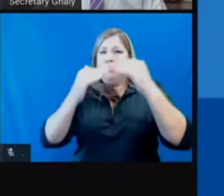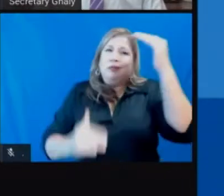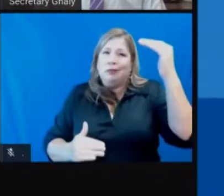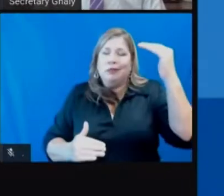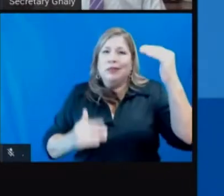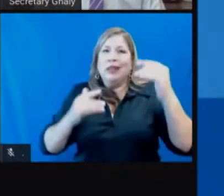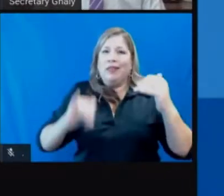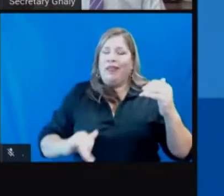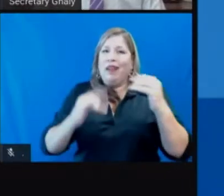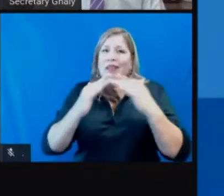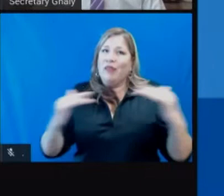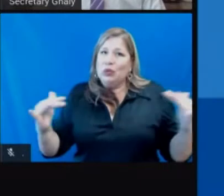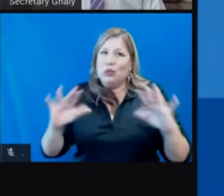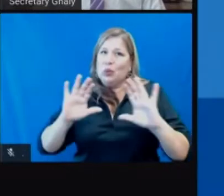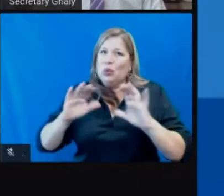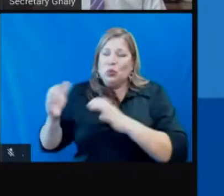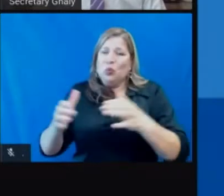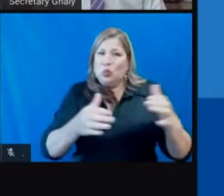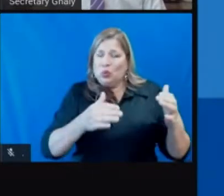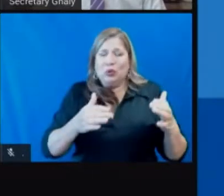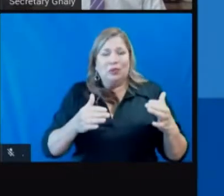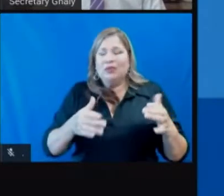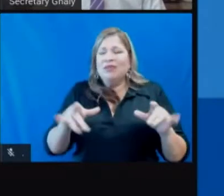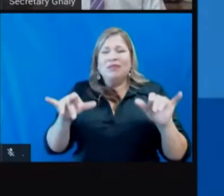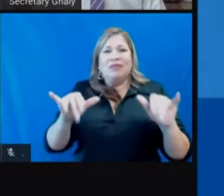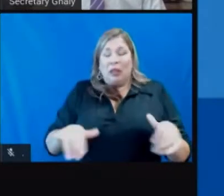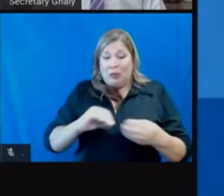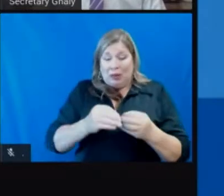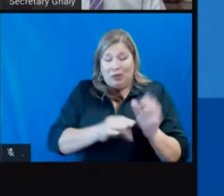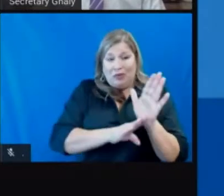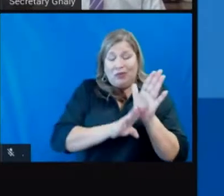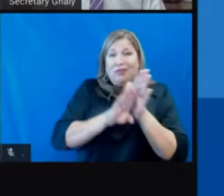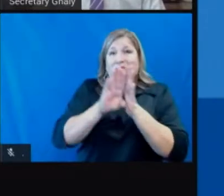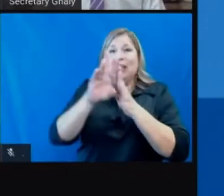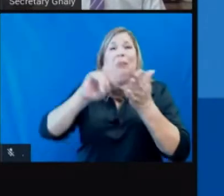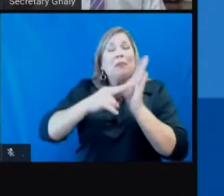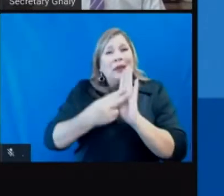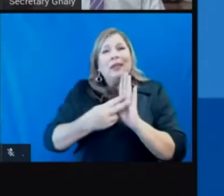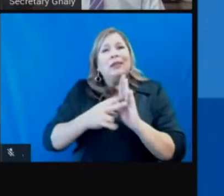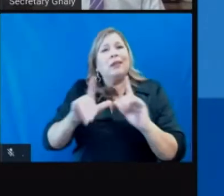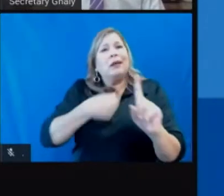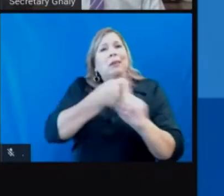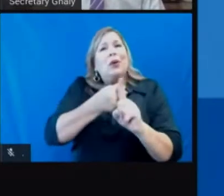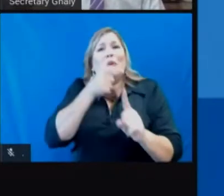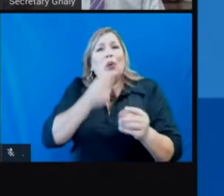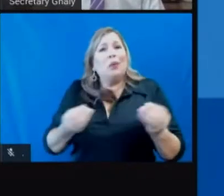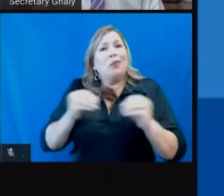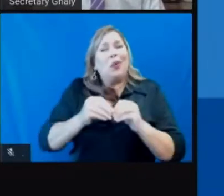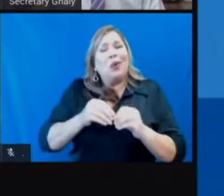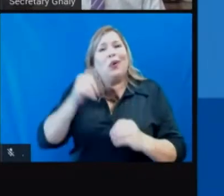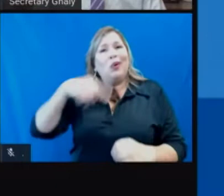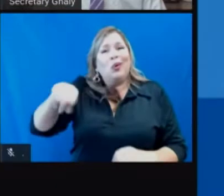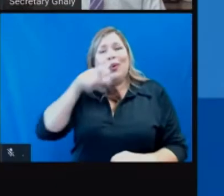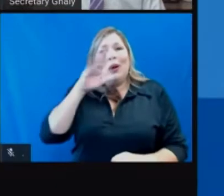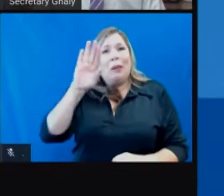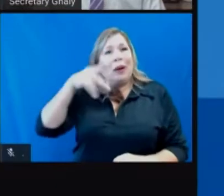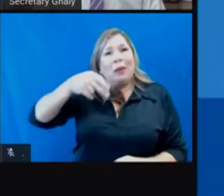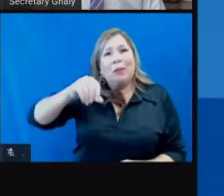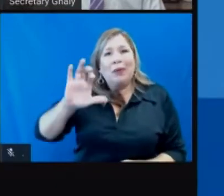surge, that disproportionate impact still holds. We will see brown and Black communities across our